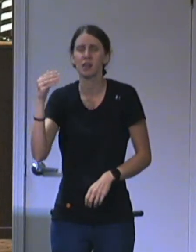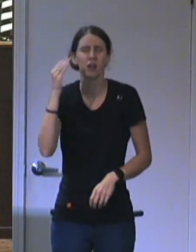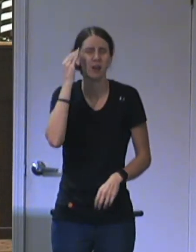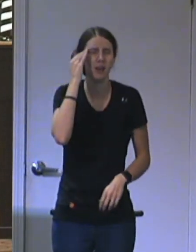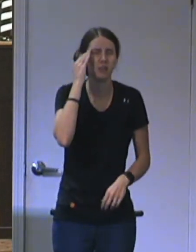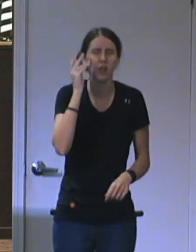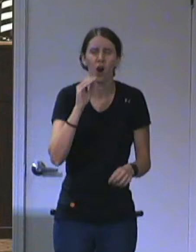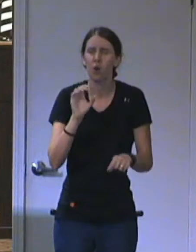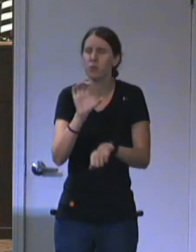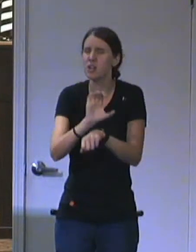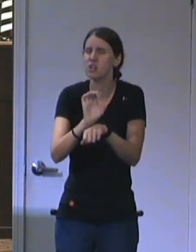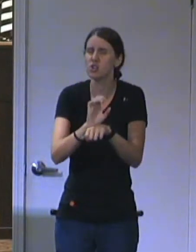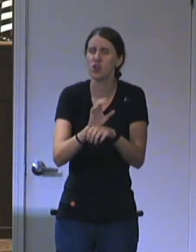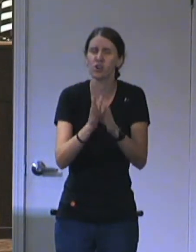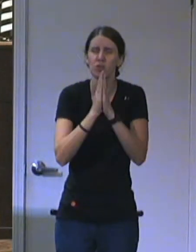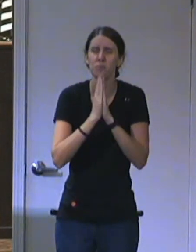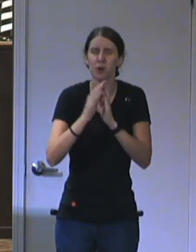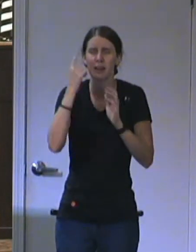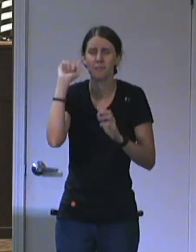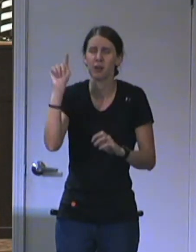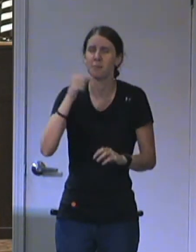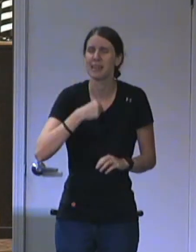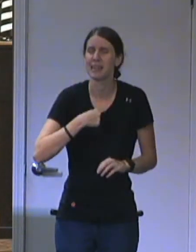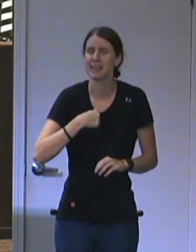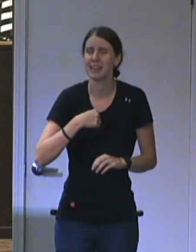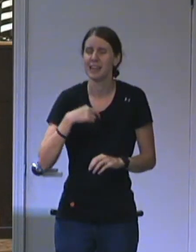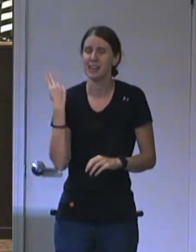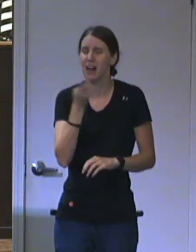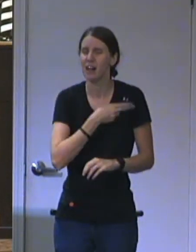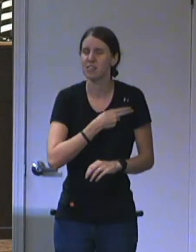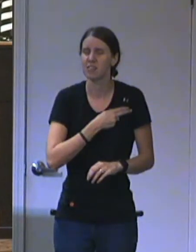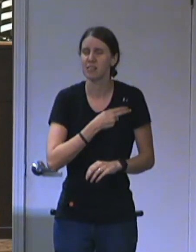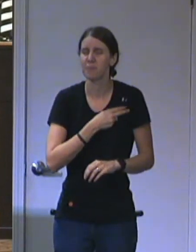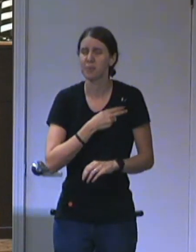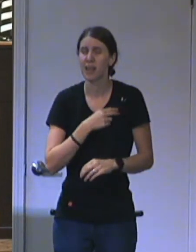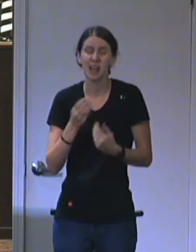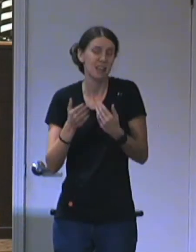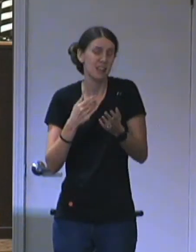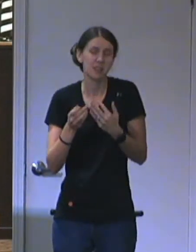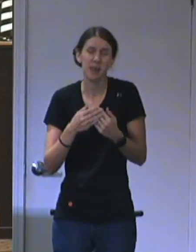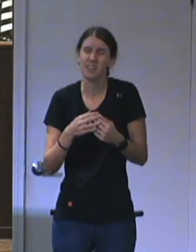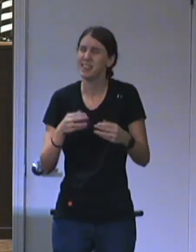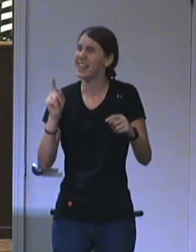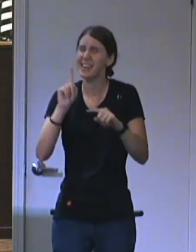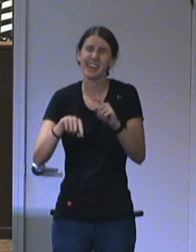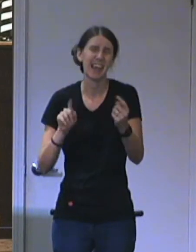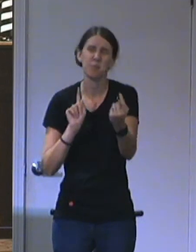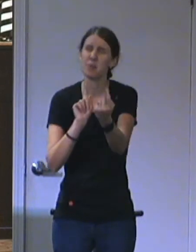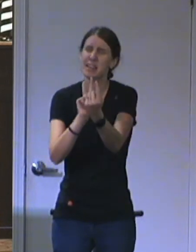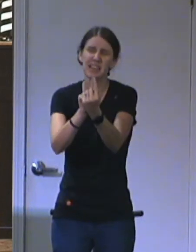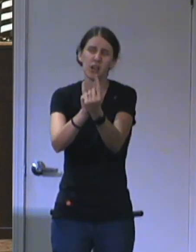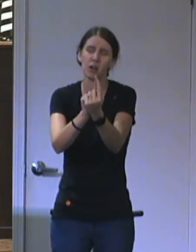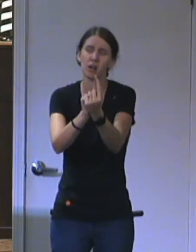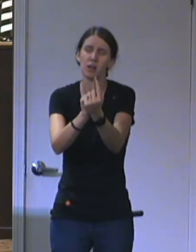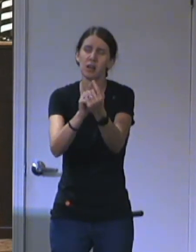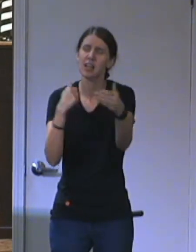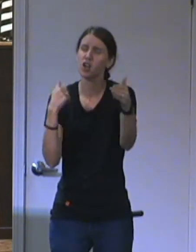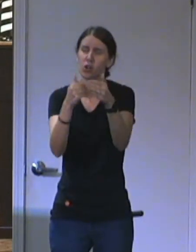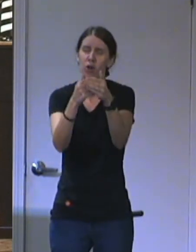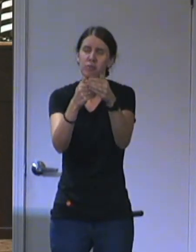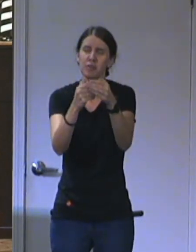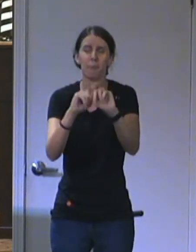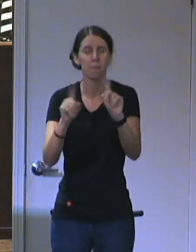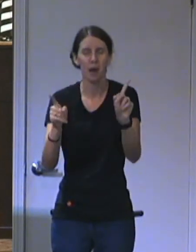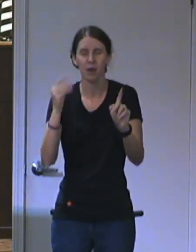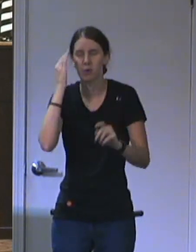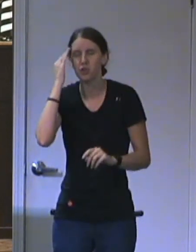praying and concerned, and even if they're not close enough to put their arms around us and let us know, Lord, that they're there. We're not